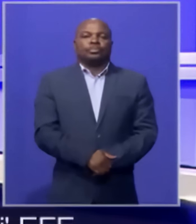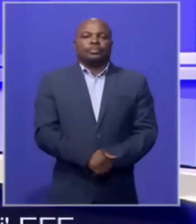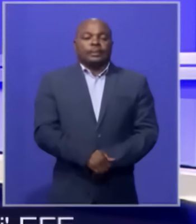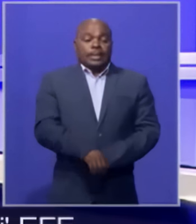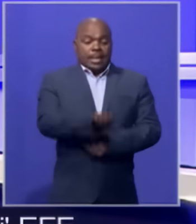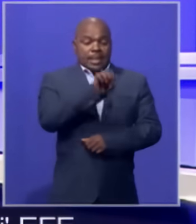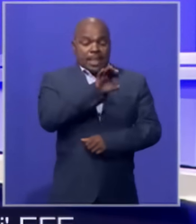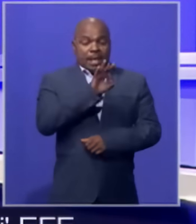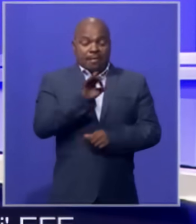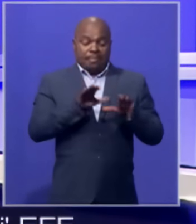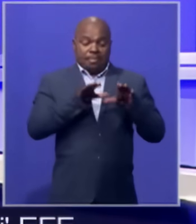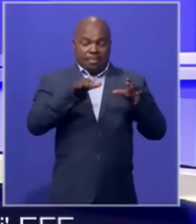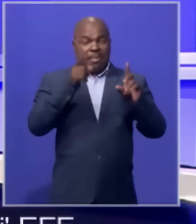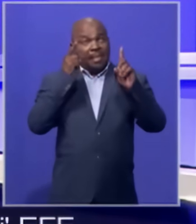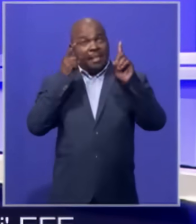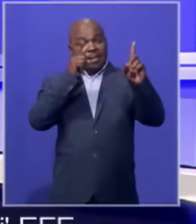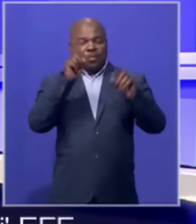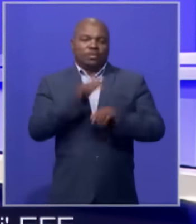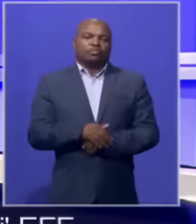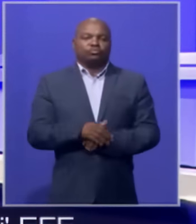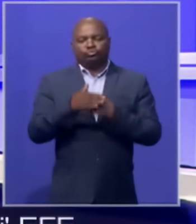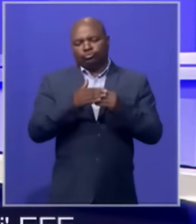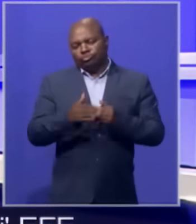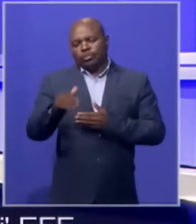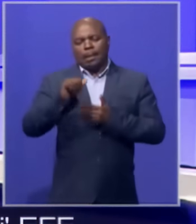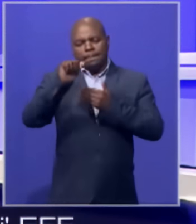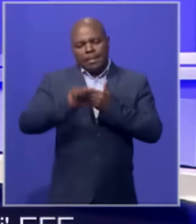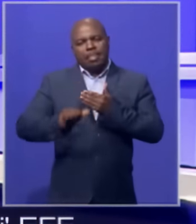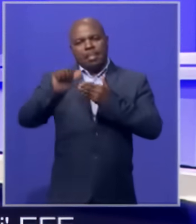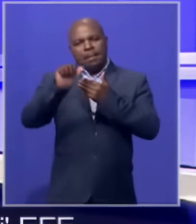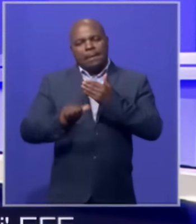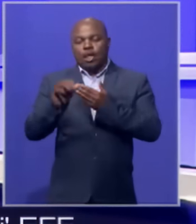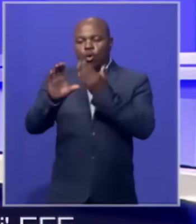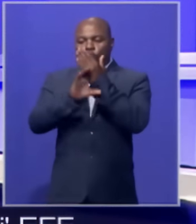Mokgatlo wa EFF o re o ikemišeditše go swara mogwanto wa go ya kgorotsheko ya